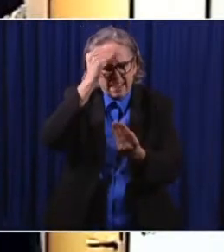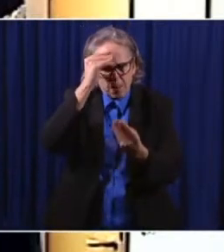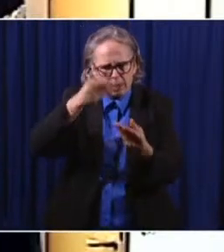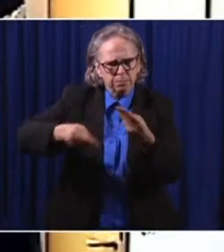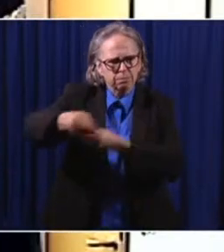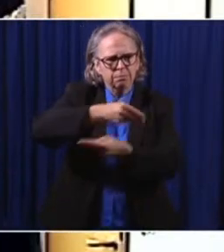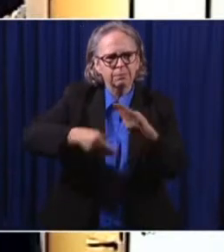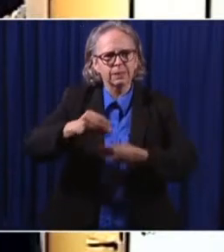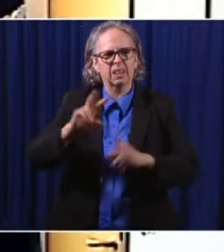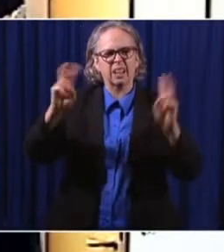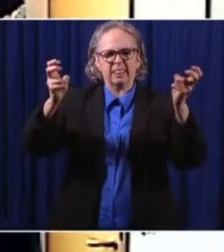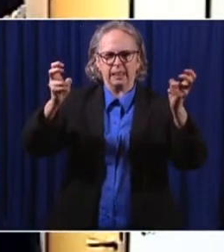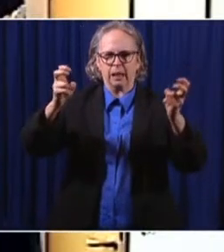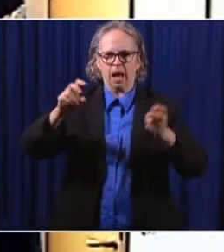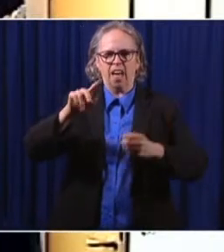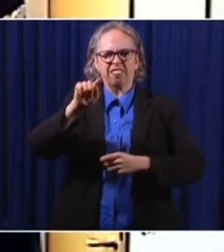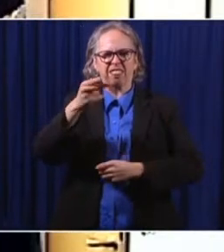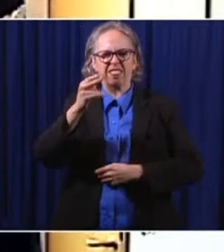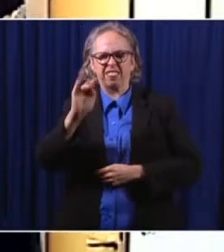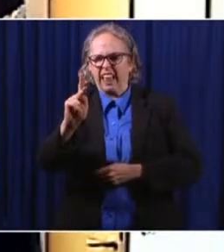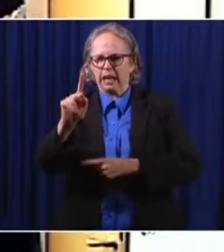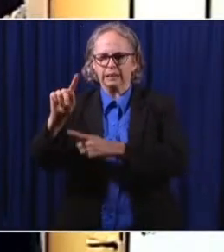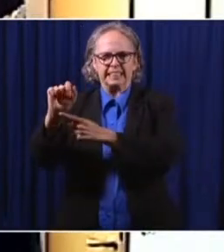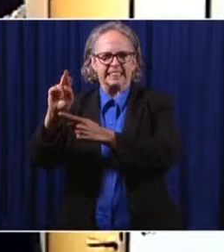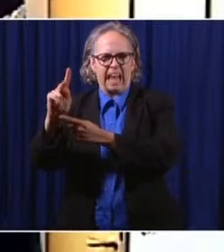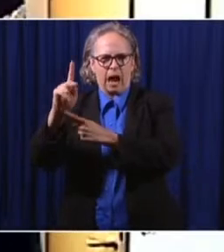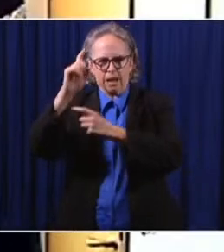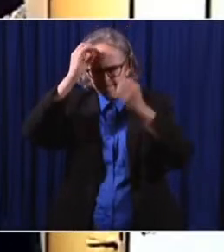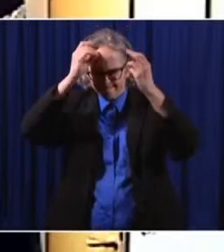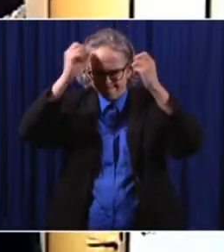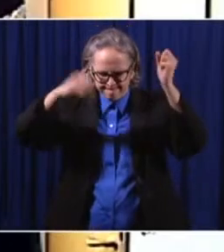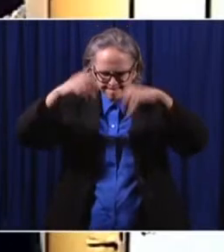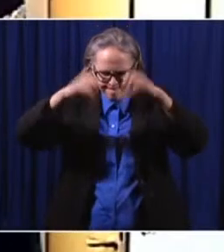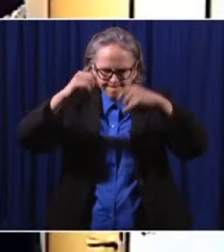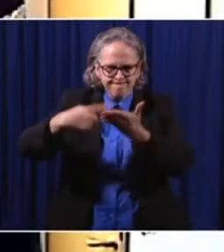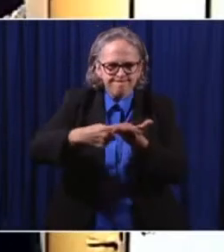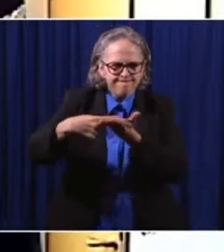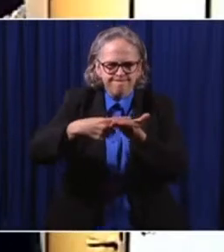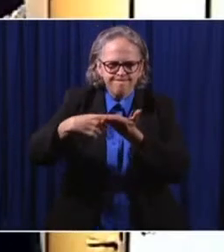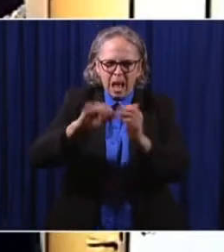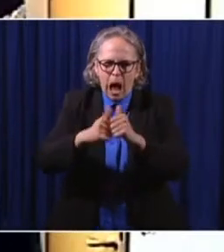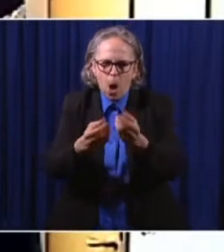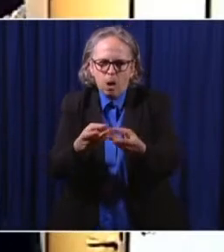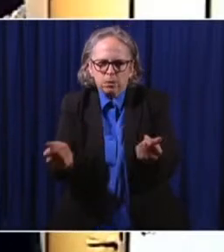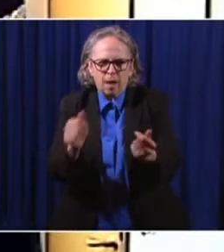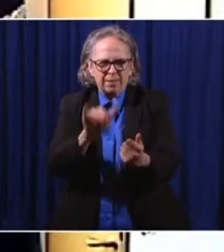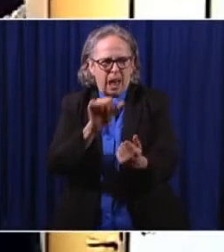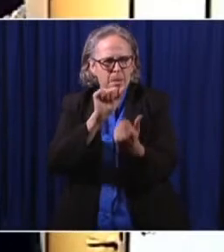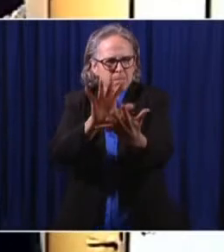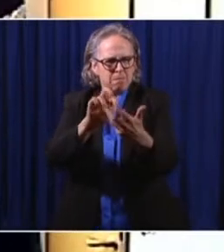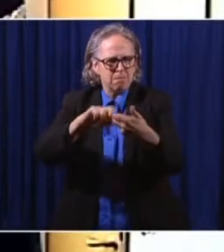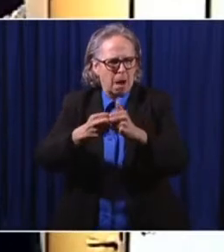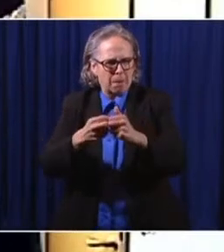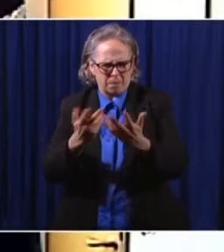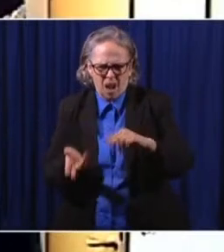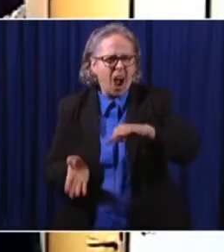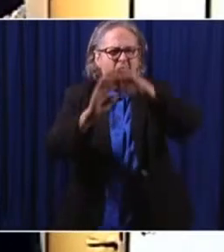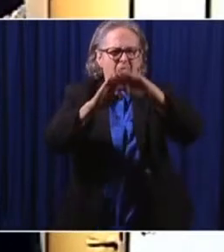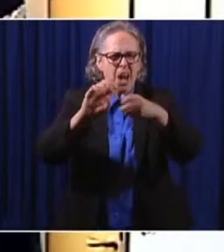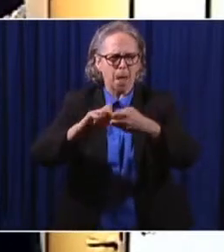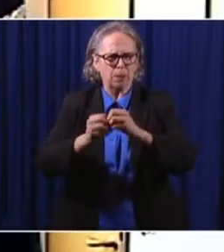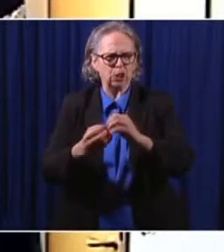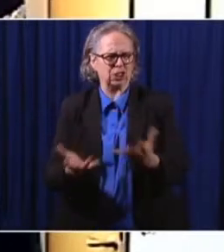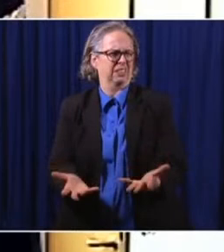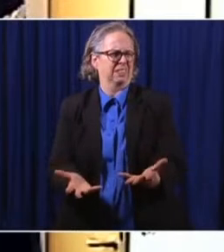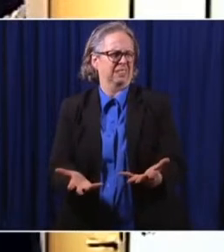us to address some of the most significant problems that the state faces where traffic safety is concerned. You know, some of the